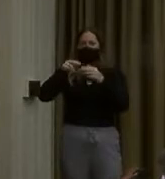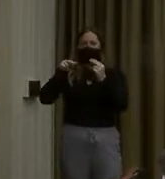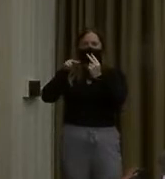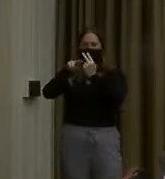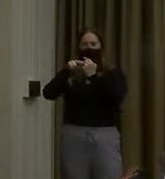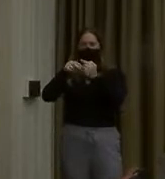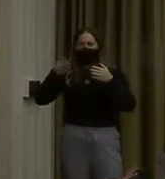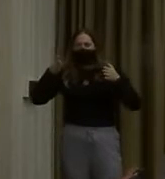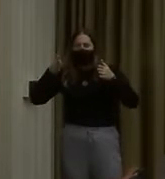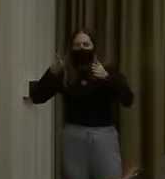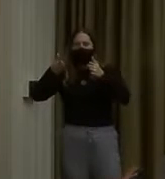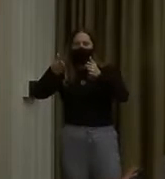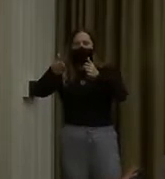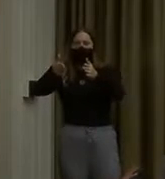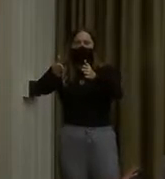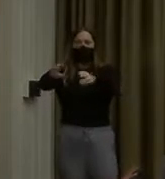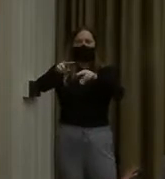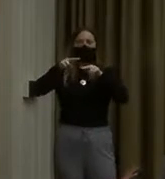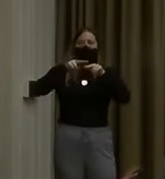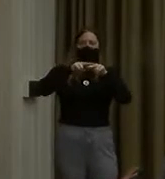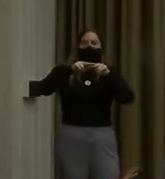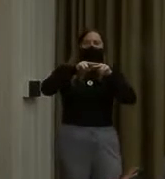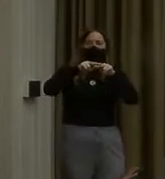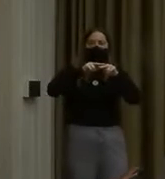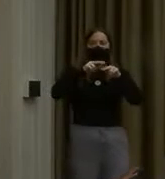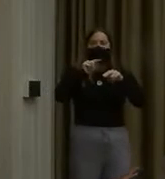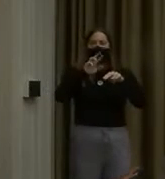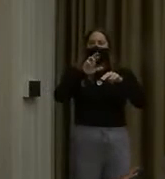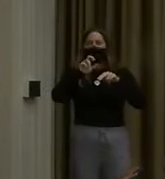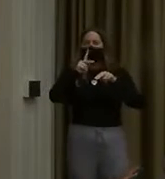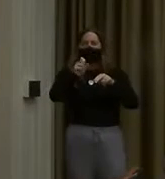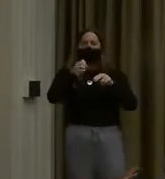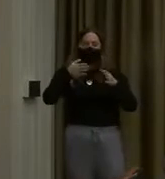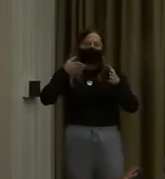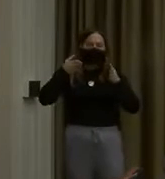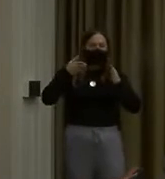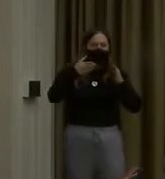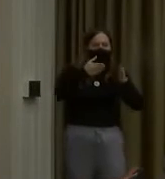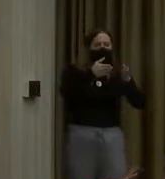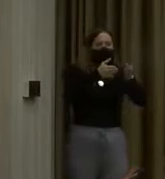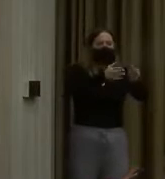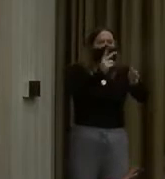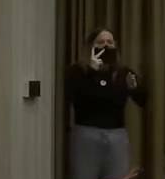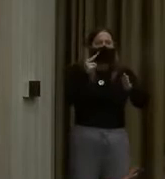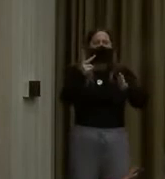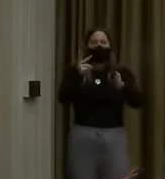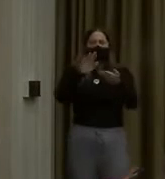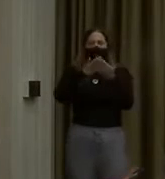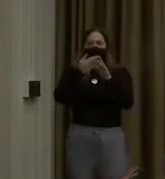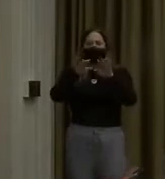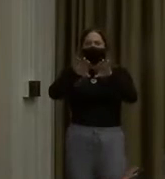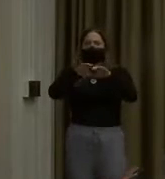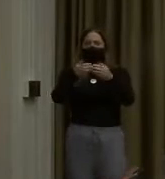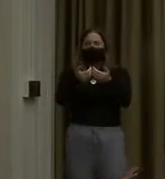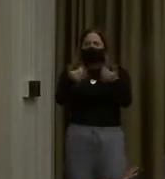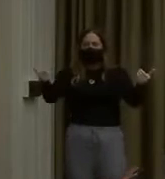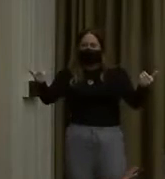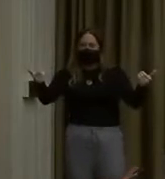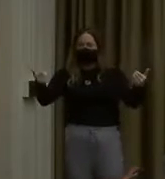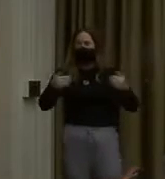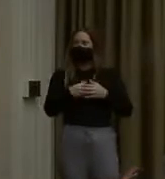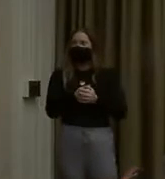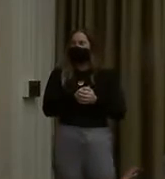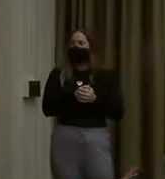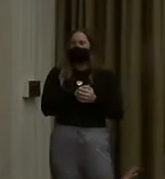have noticed these railroad tracks again, splitting the neighborhoods in half. Or you may have seen the disproportionate location in Harlem of